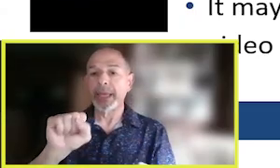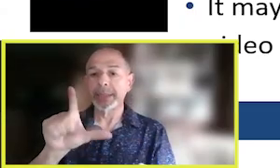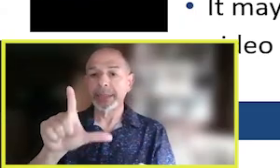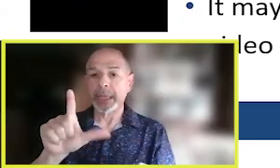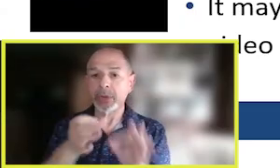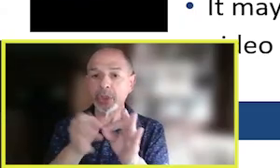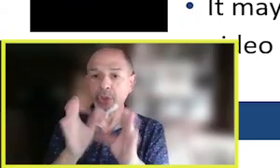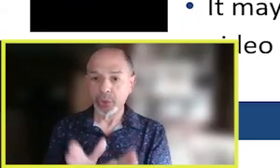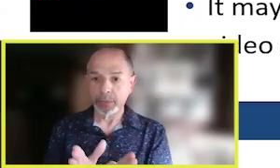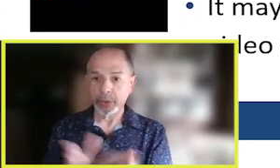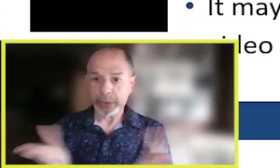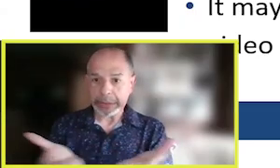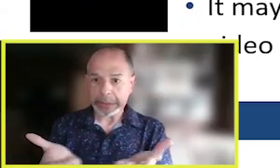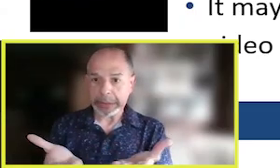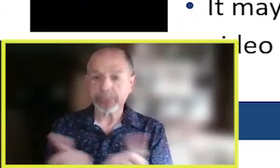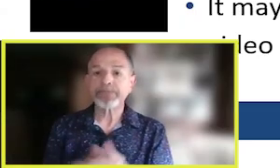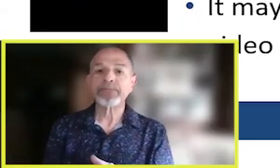event.